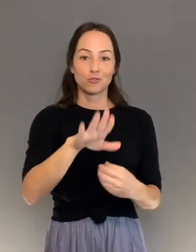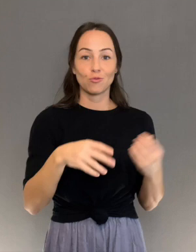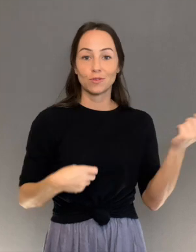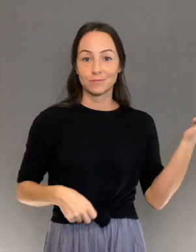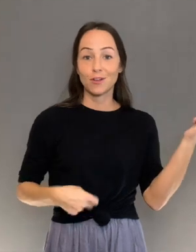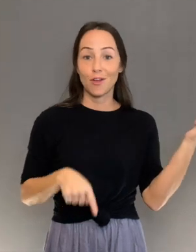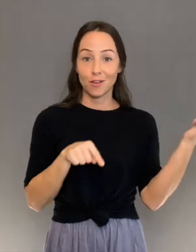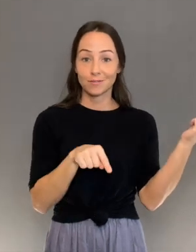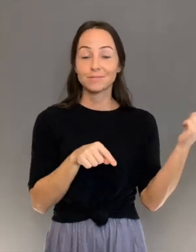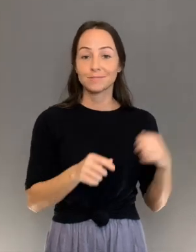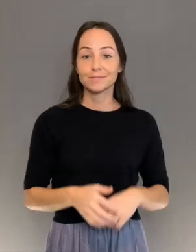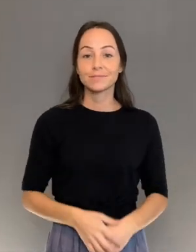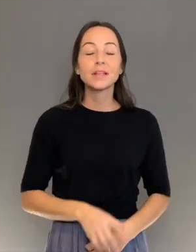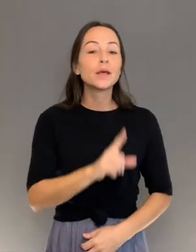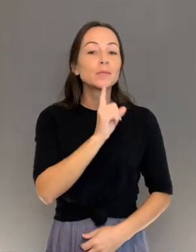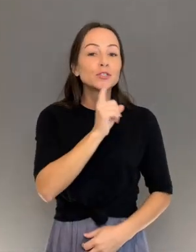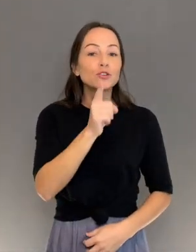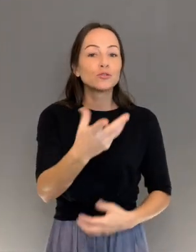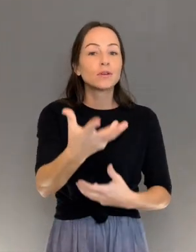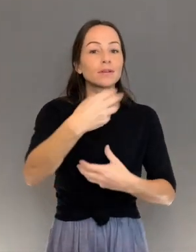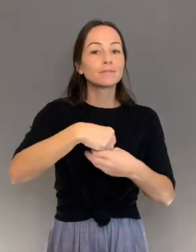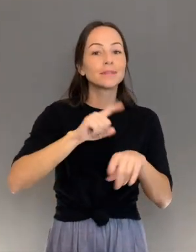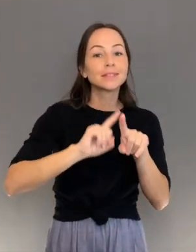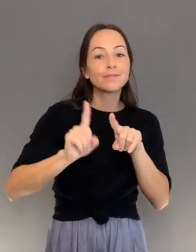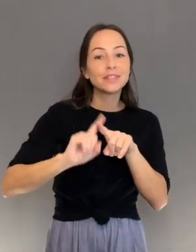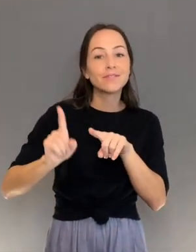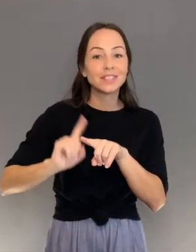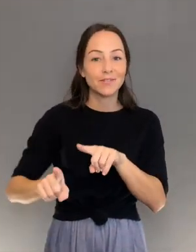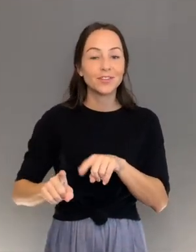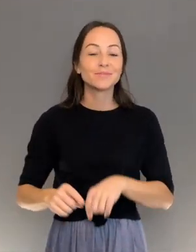guitar. Make sure to use more than one technique.